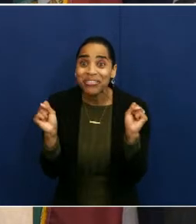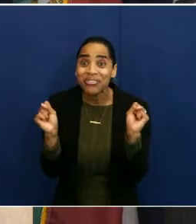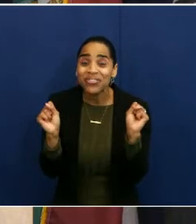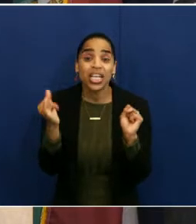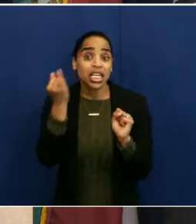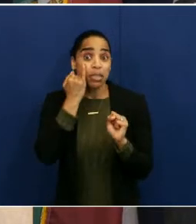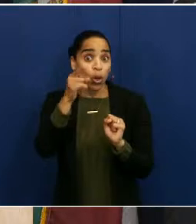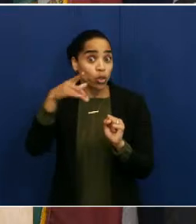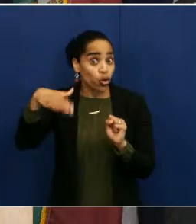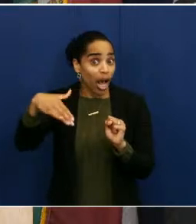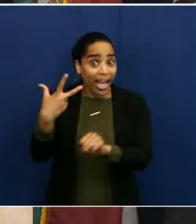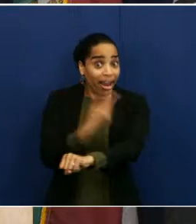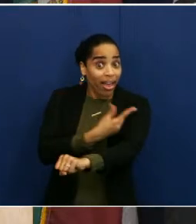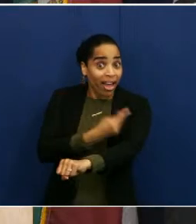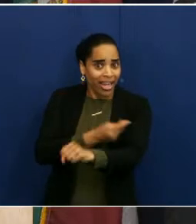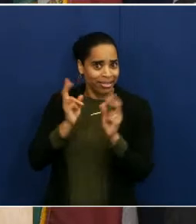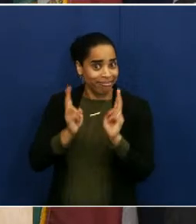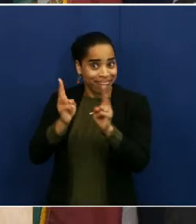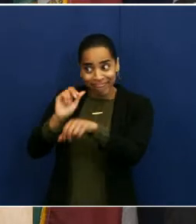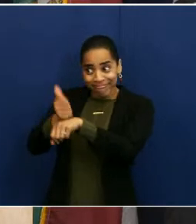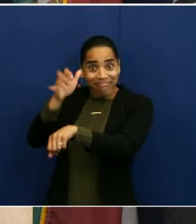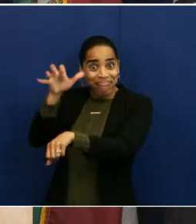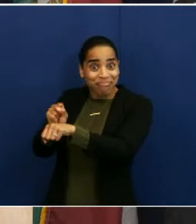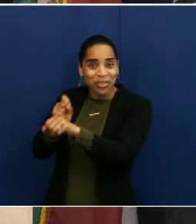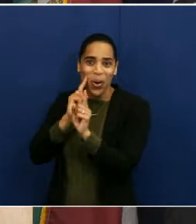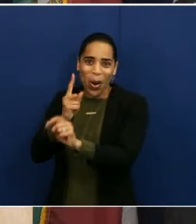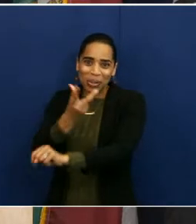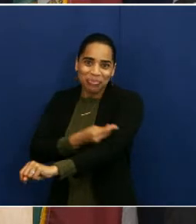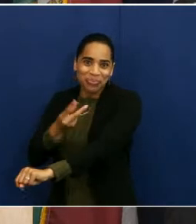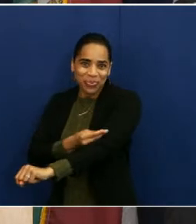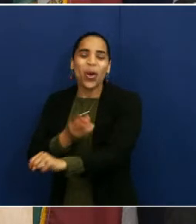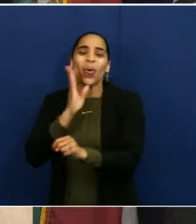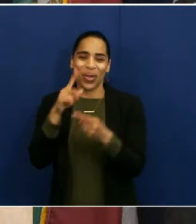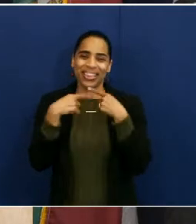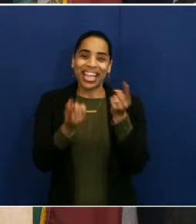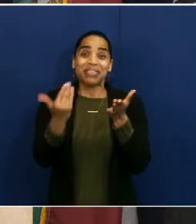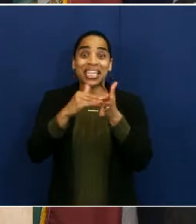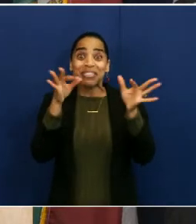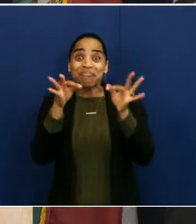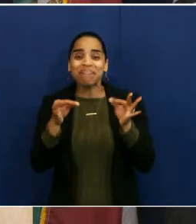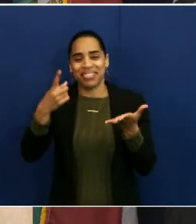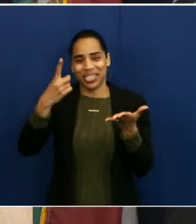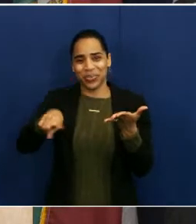If you haven't been vaccinated, get an appointment and get vaccinated, and we will be back with you next week. Thanks.